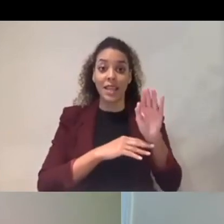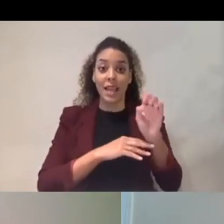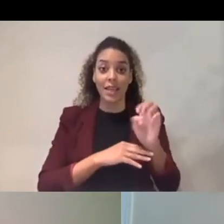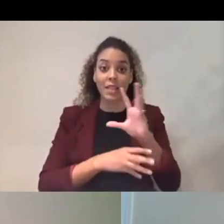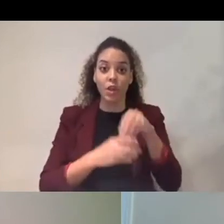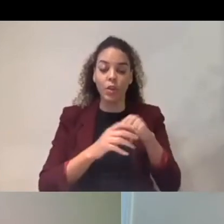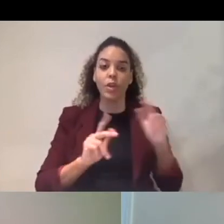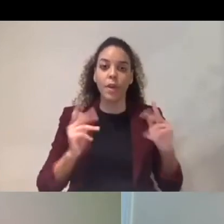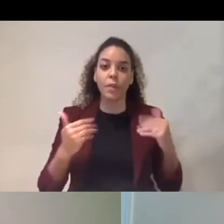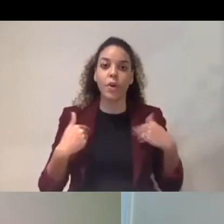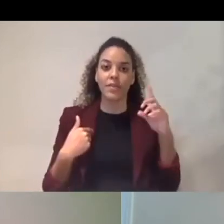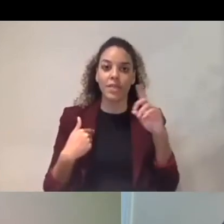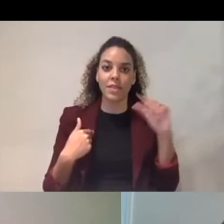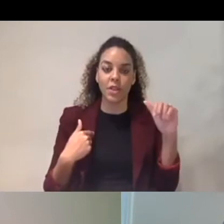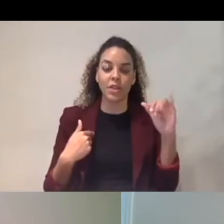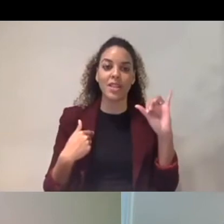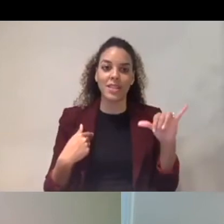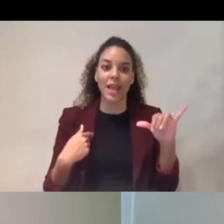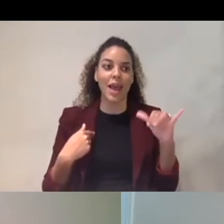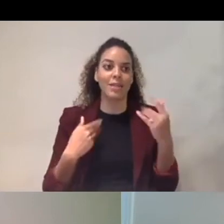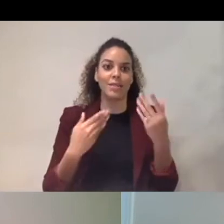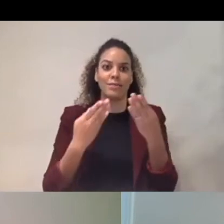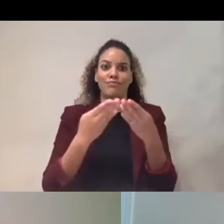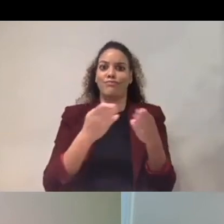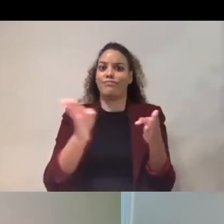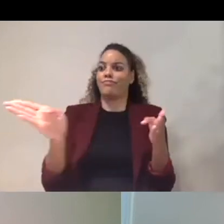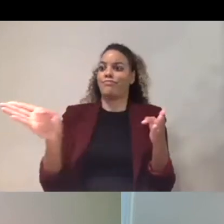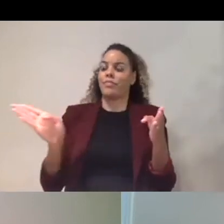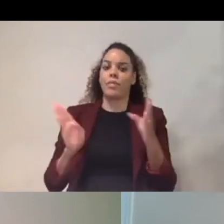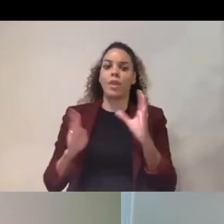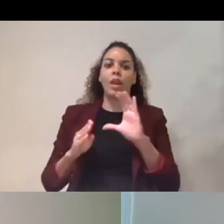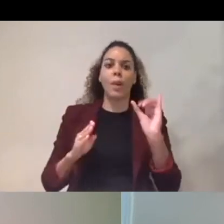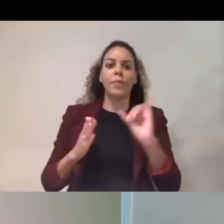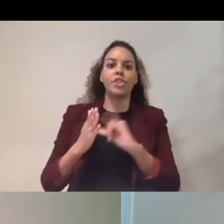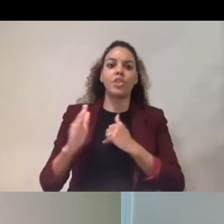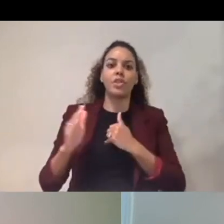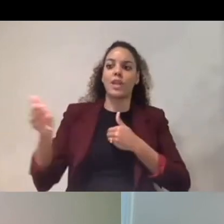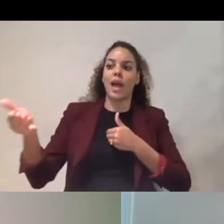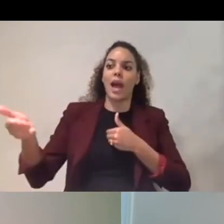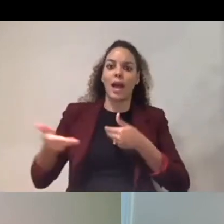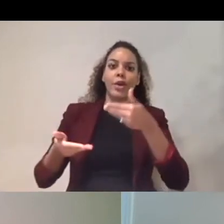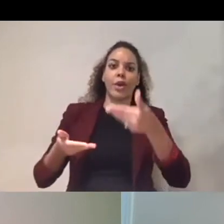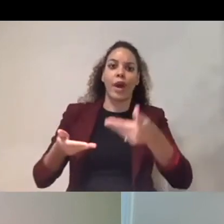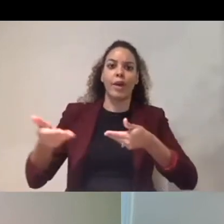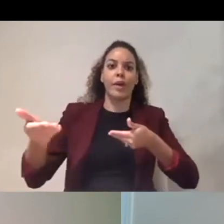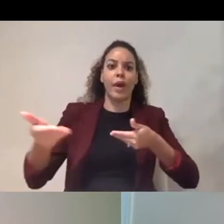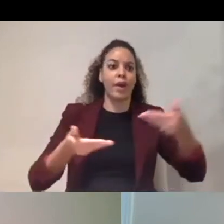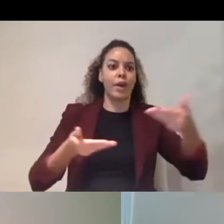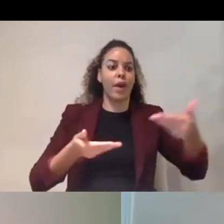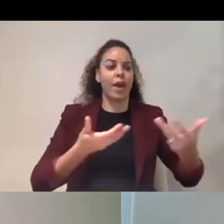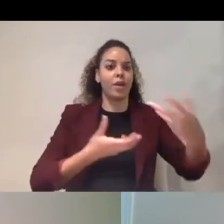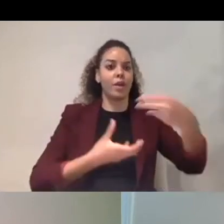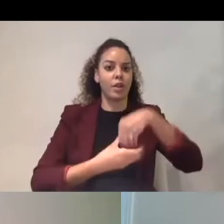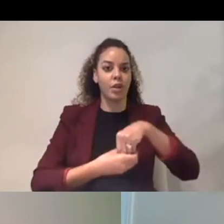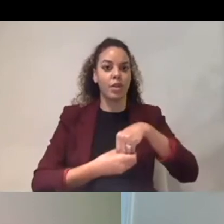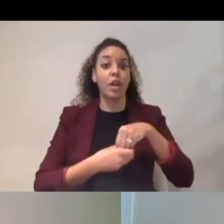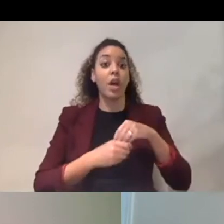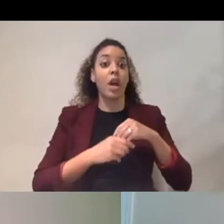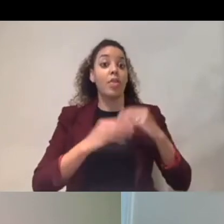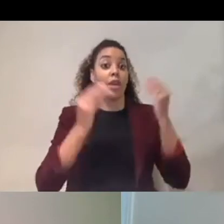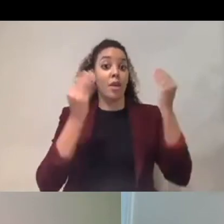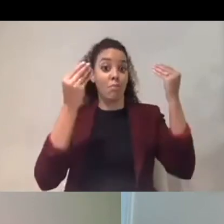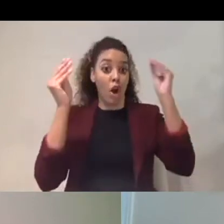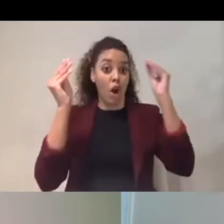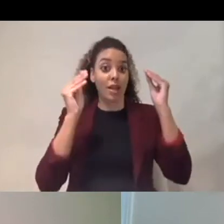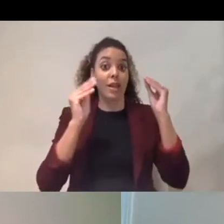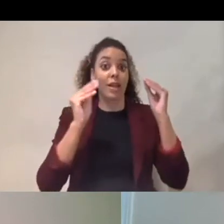disabilities, that extends far beyond companies that just hire inclusively. The market potential for accessible